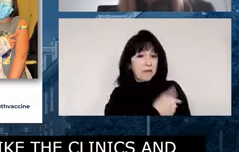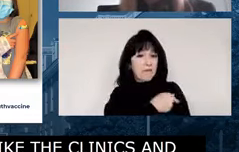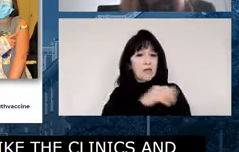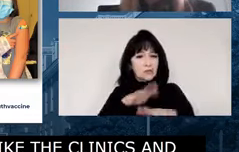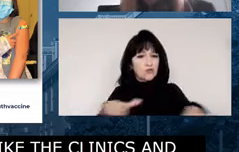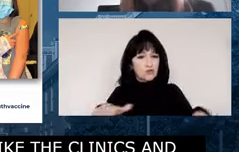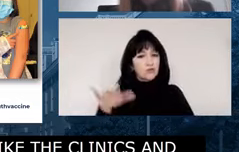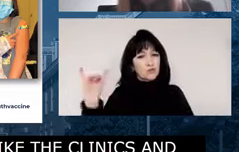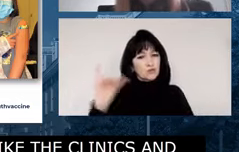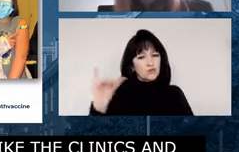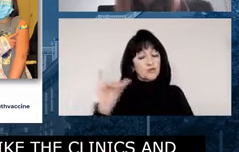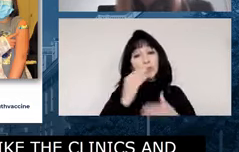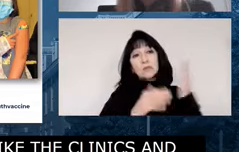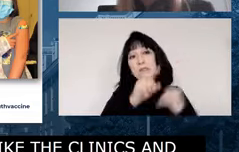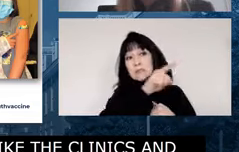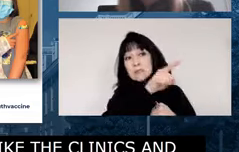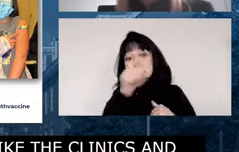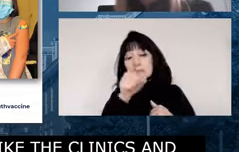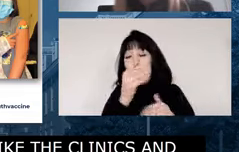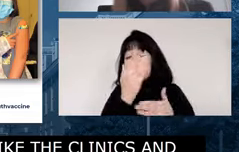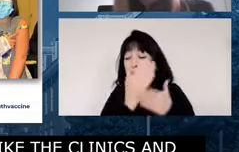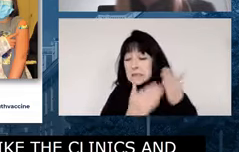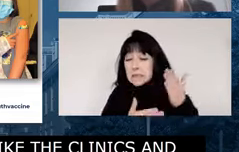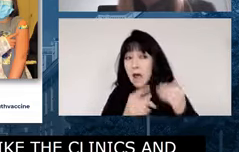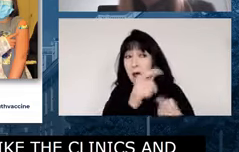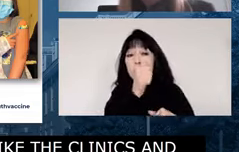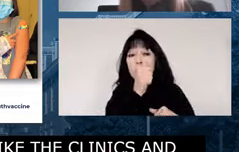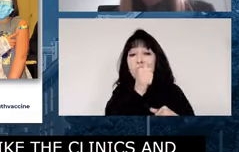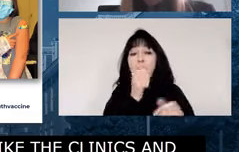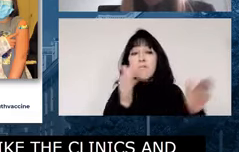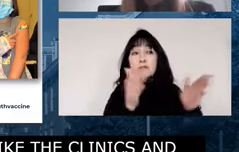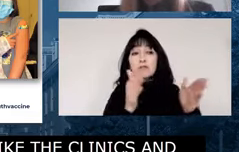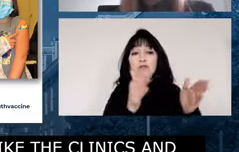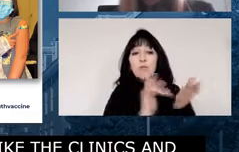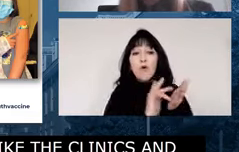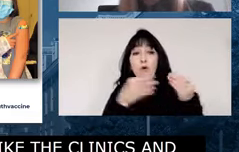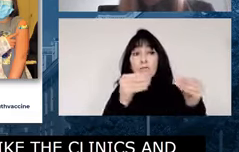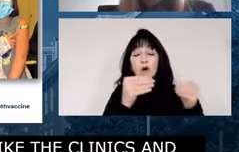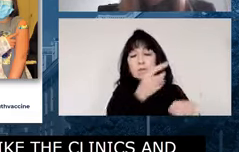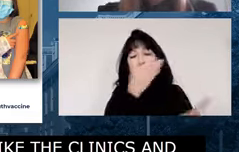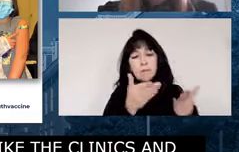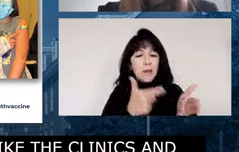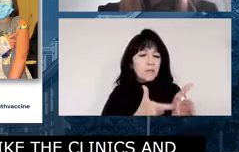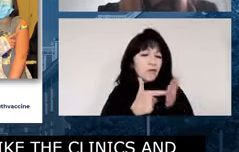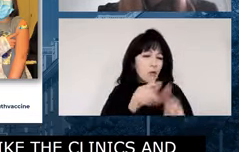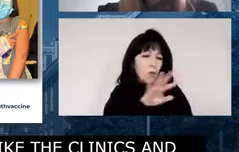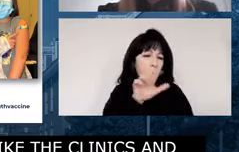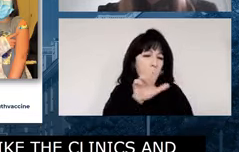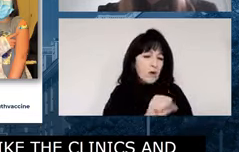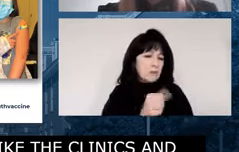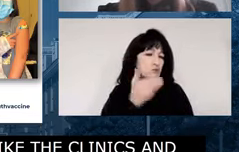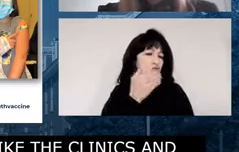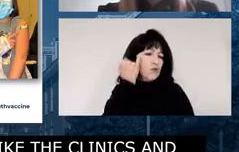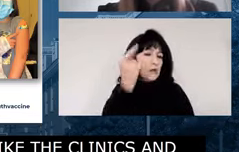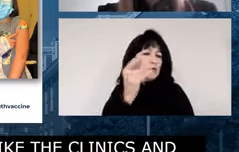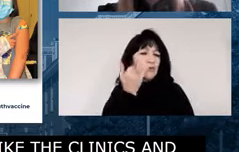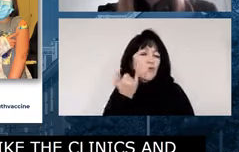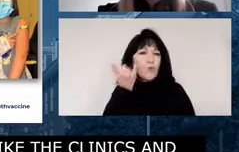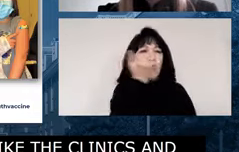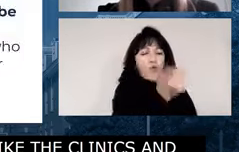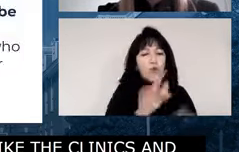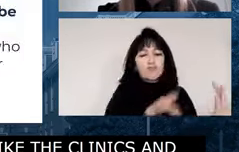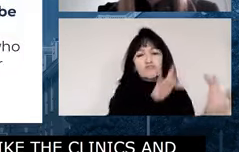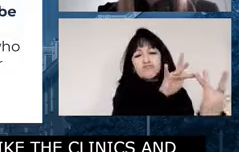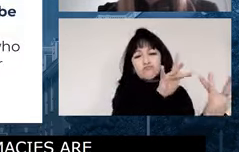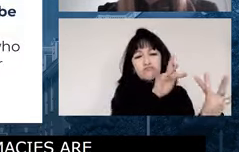may require an appointment, however, so it's important to check beforehand. I want to just spend a minute talking about